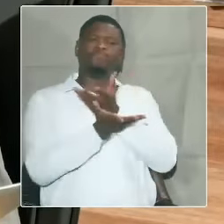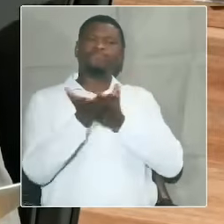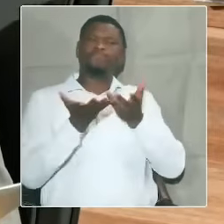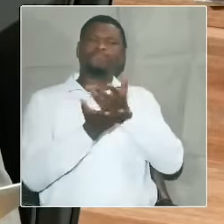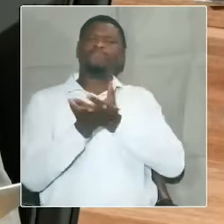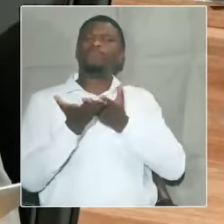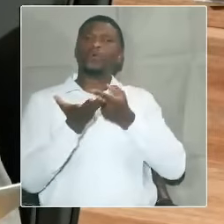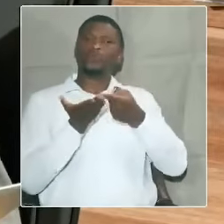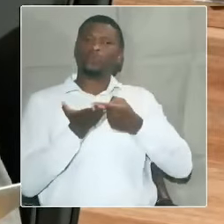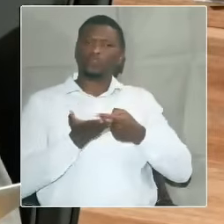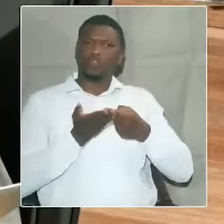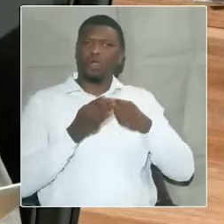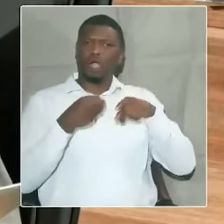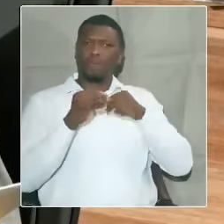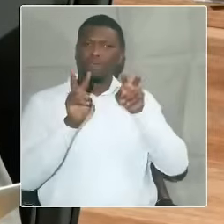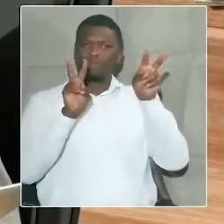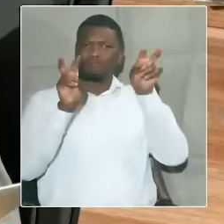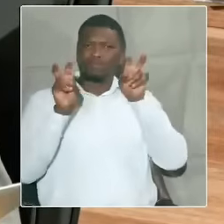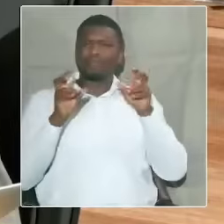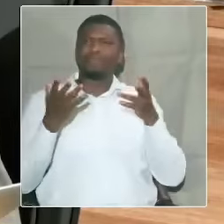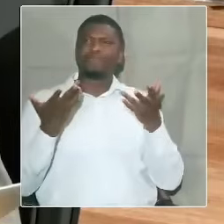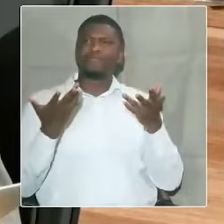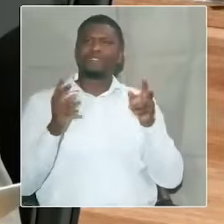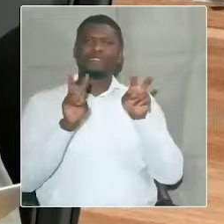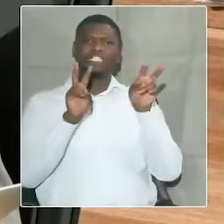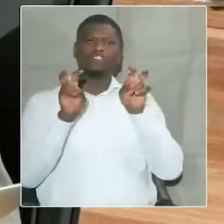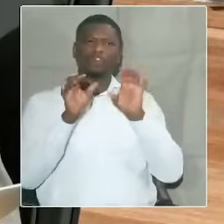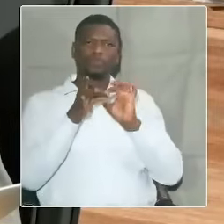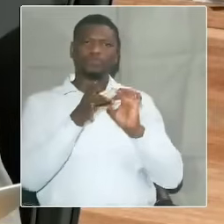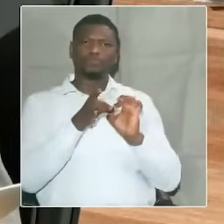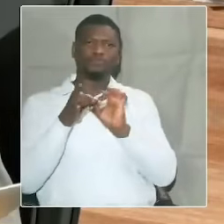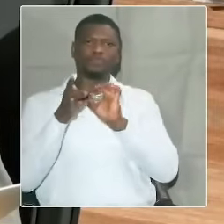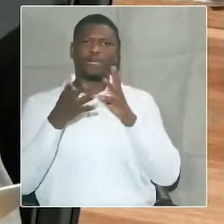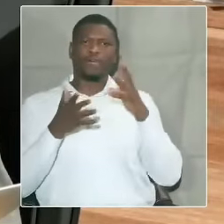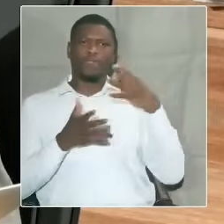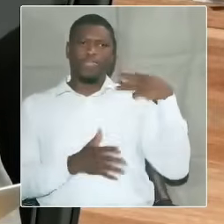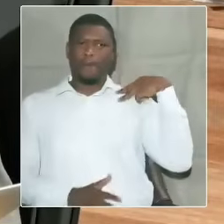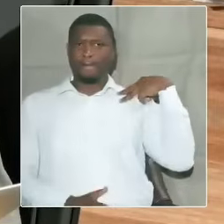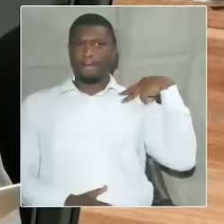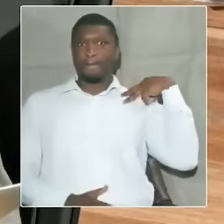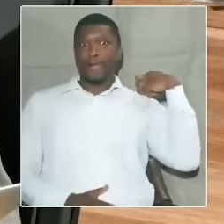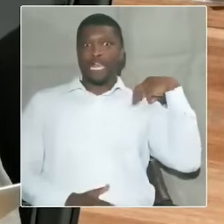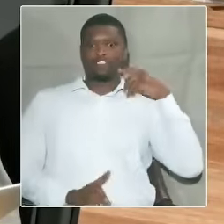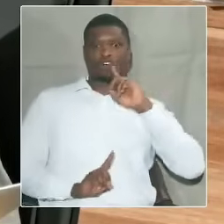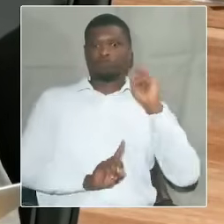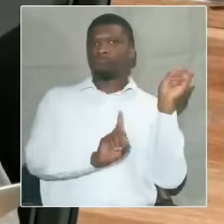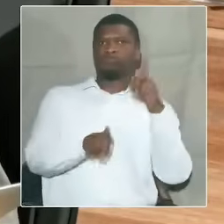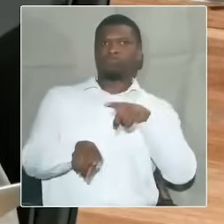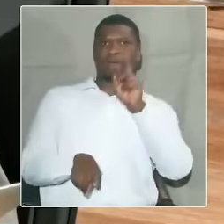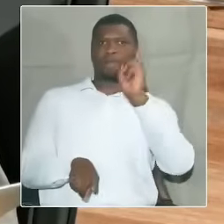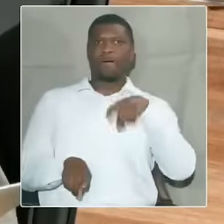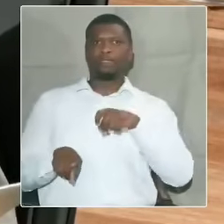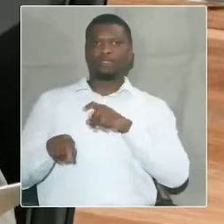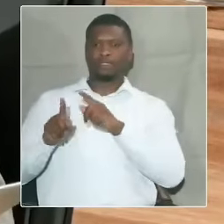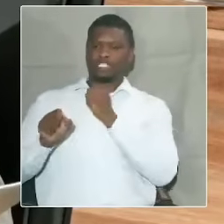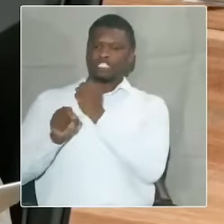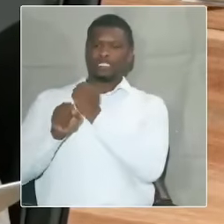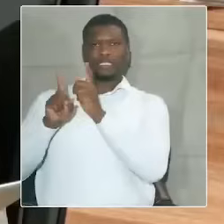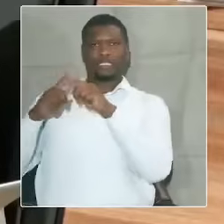about the fact that the issue relating to the minister's instruction to